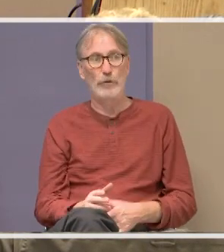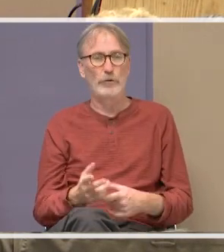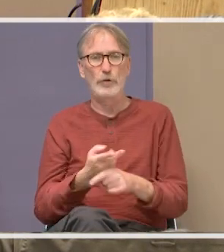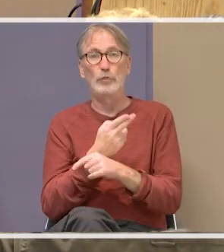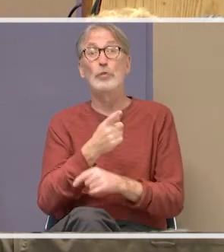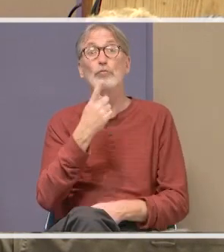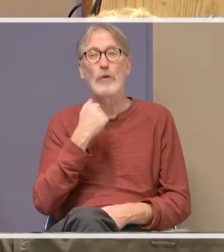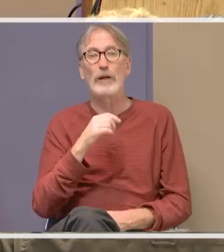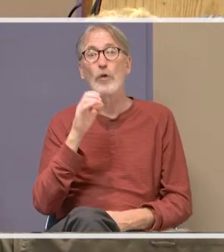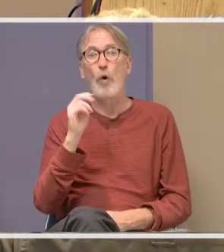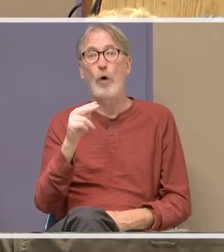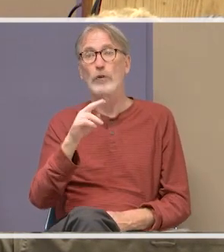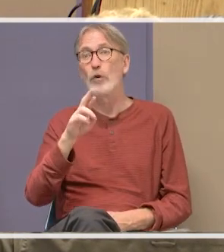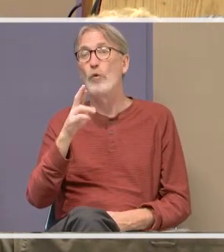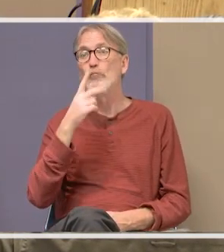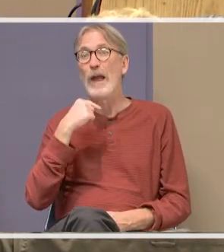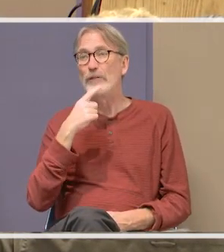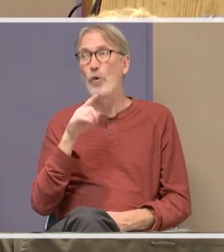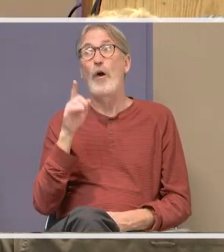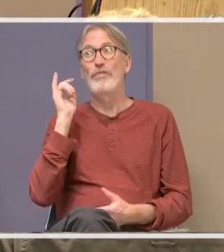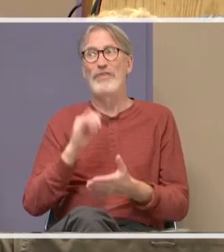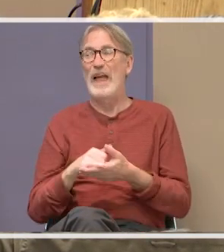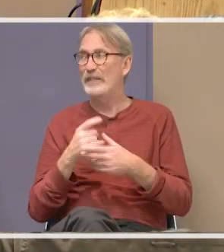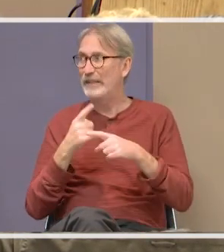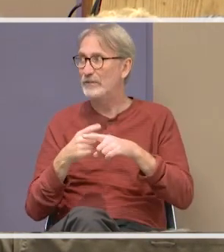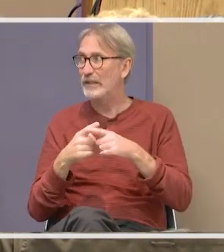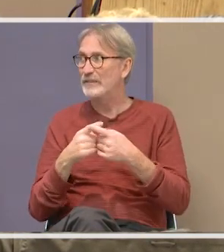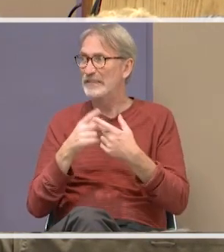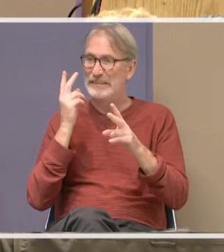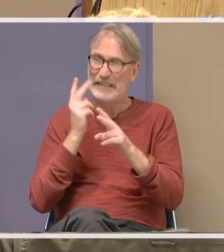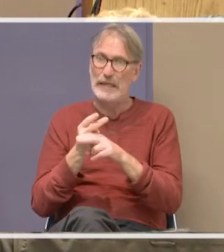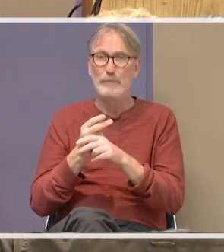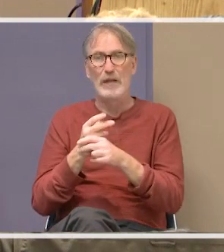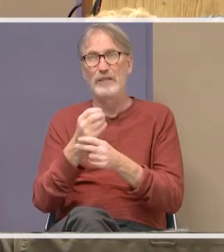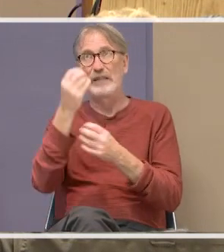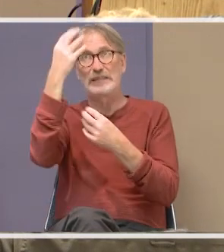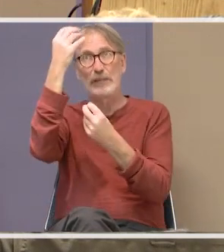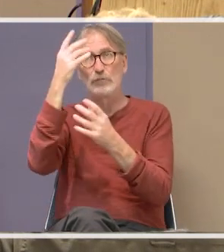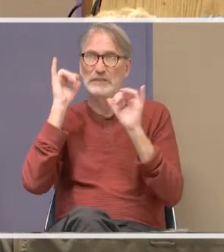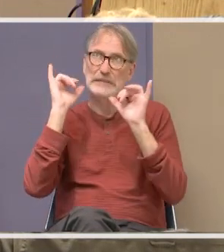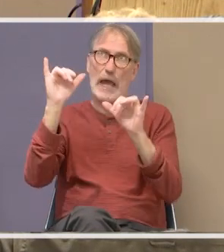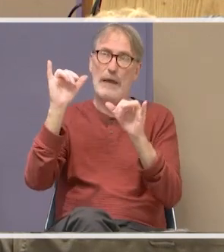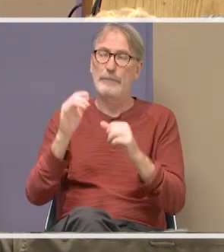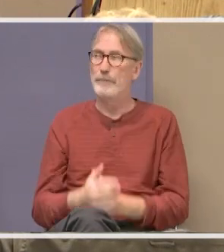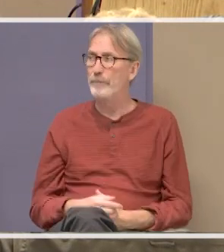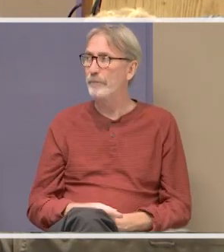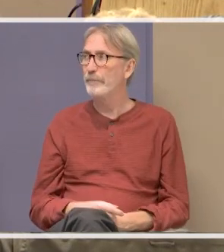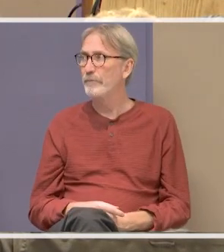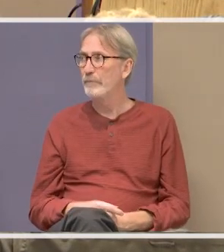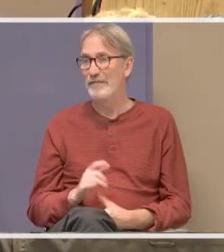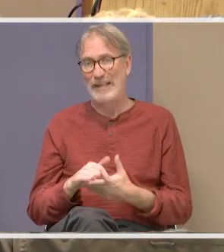many pedestrians at this intersection. So just keeping the turn signalized is a great idea.